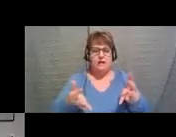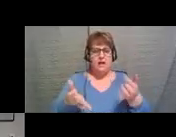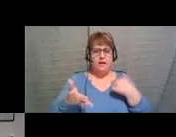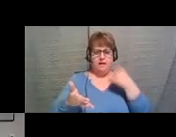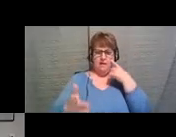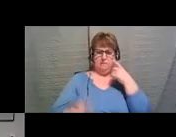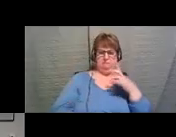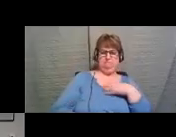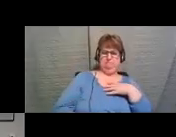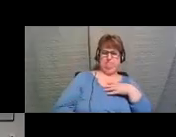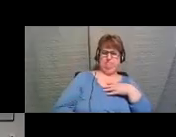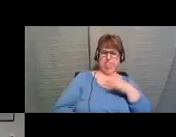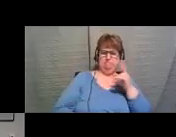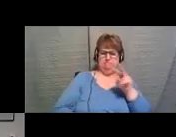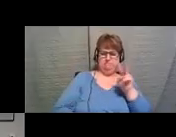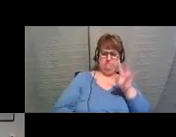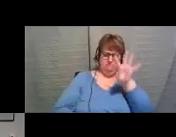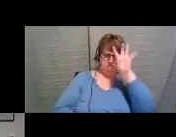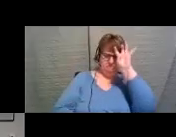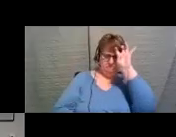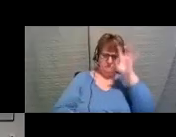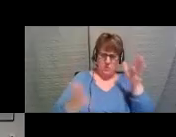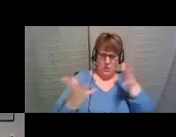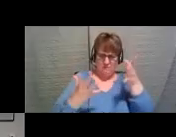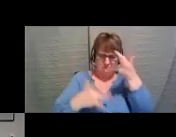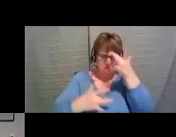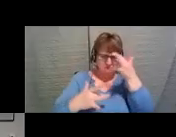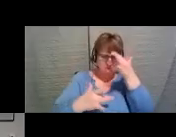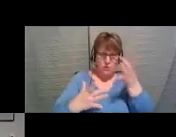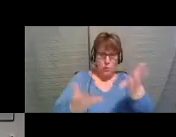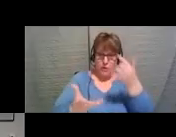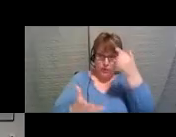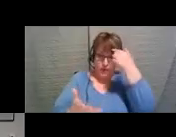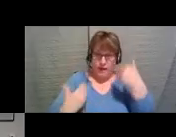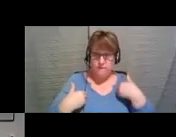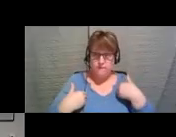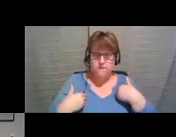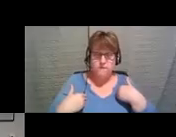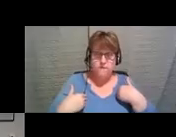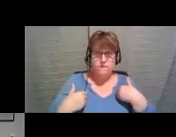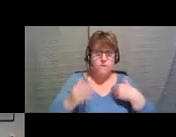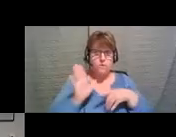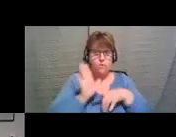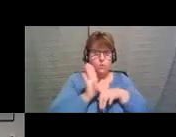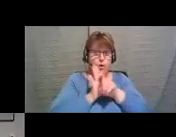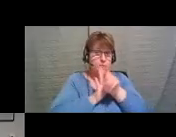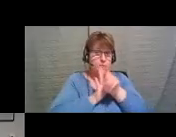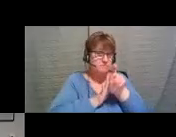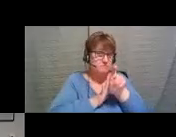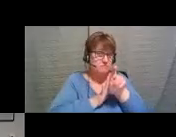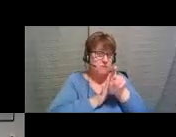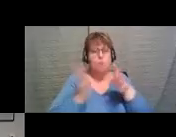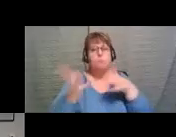thought, what does this child have? What do you think this child has? Warm,